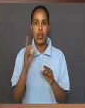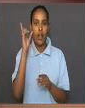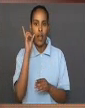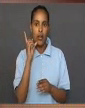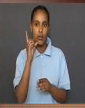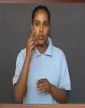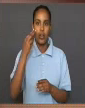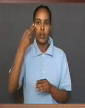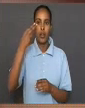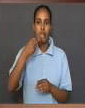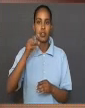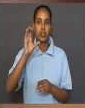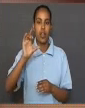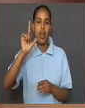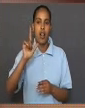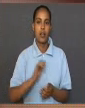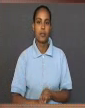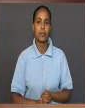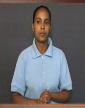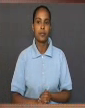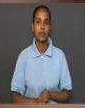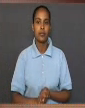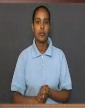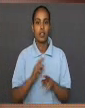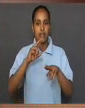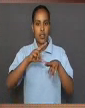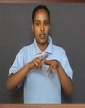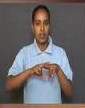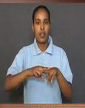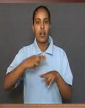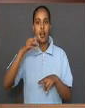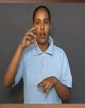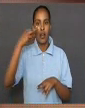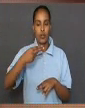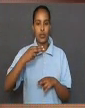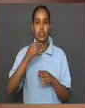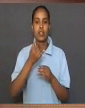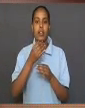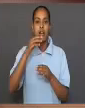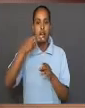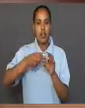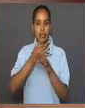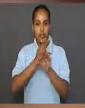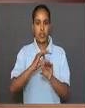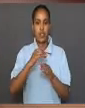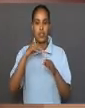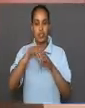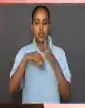dilute hydrochloric acid, setting hydrogen gas free in the process.